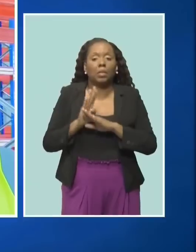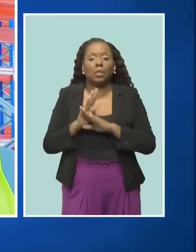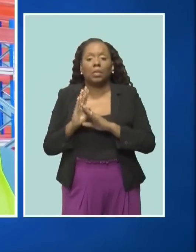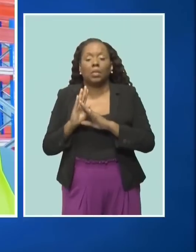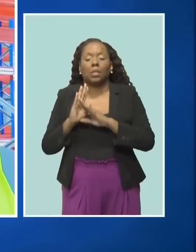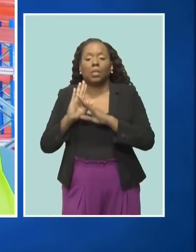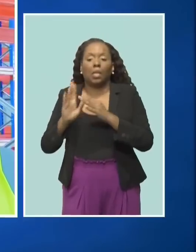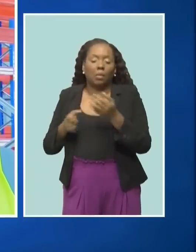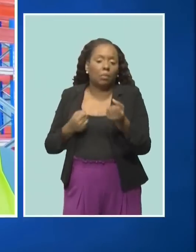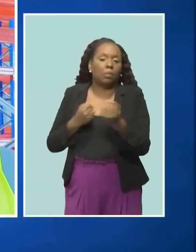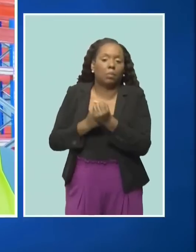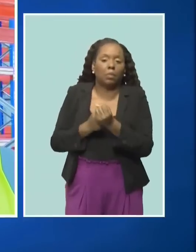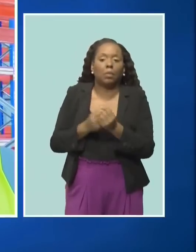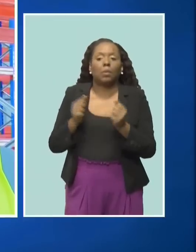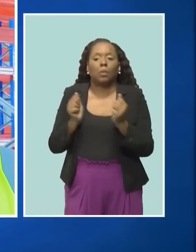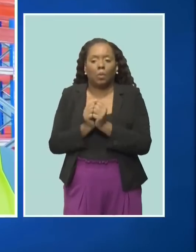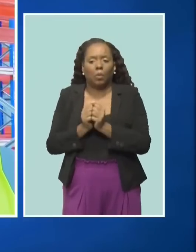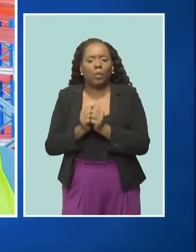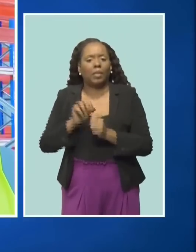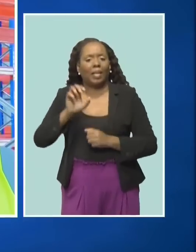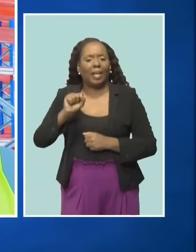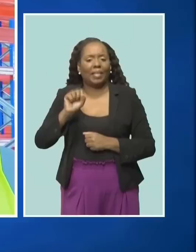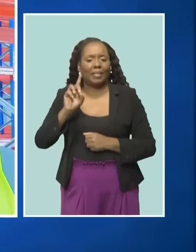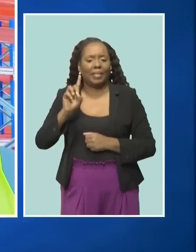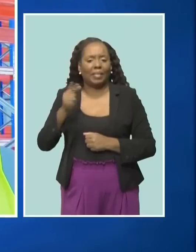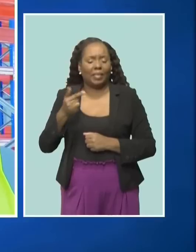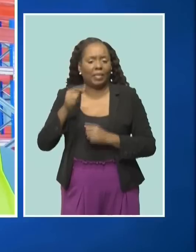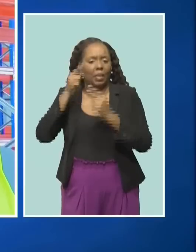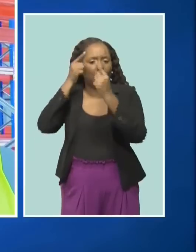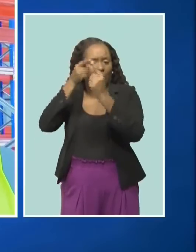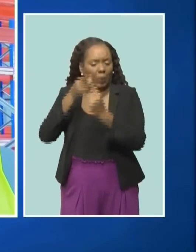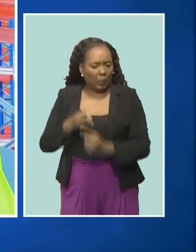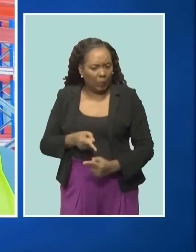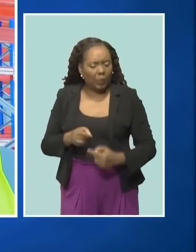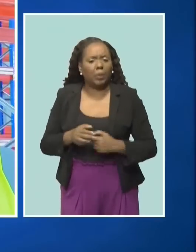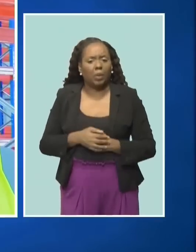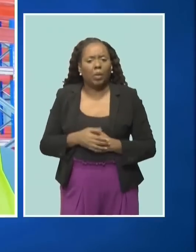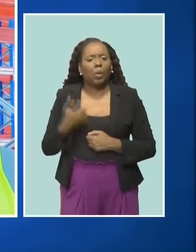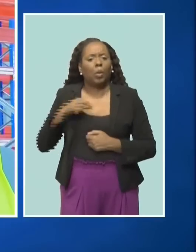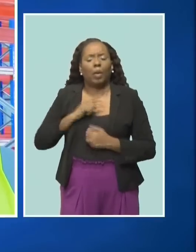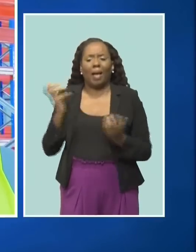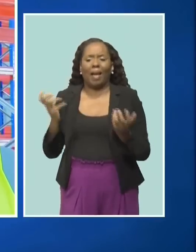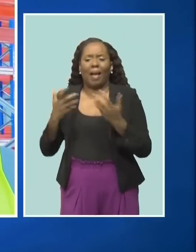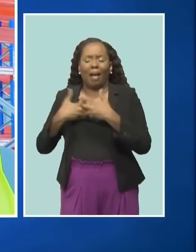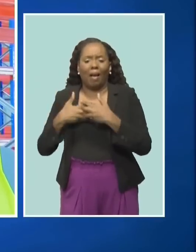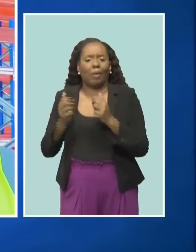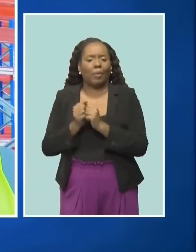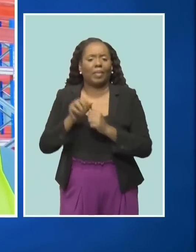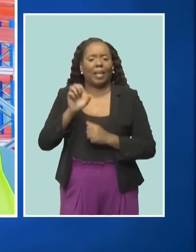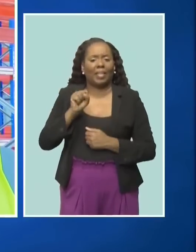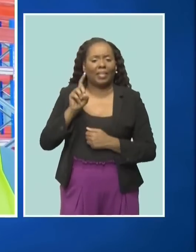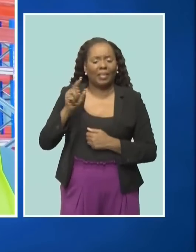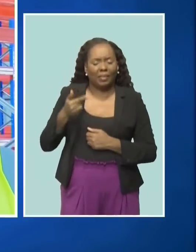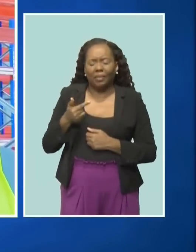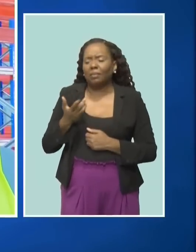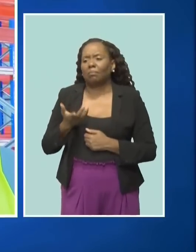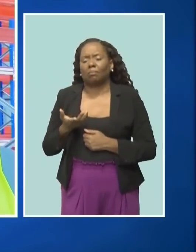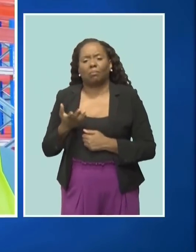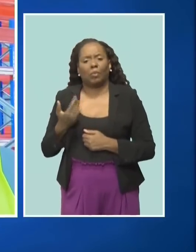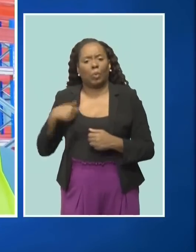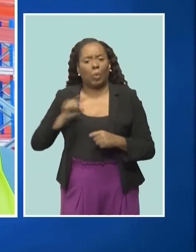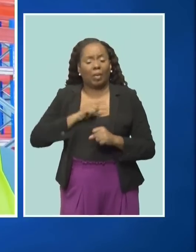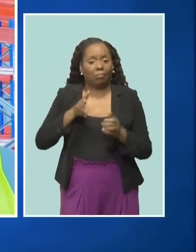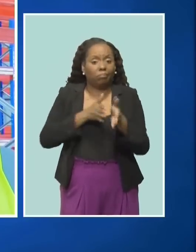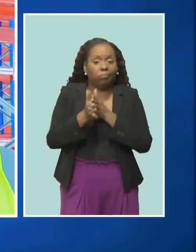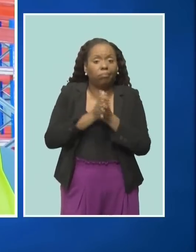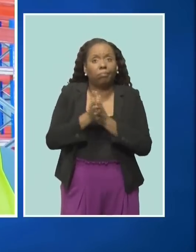Sustainable Development Goals. We are partnering for the goals with this initiative. So yeah, we're really excited to